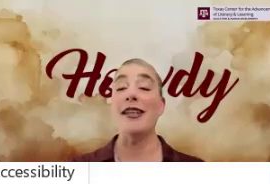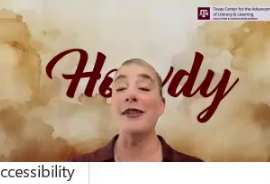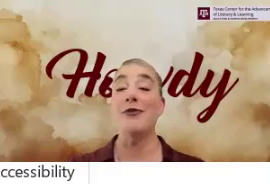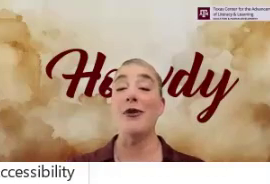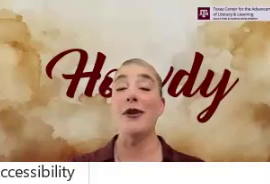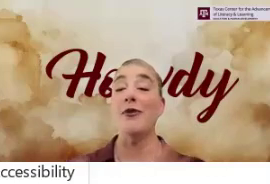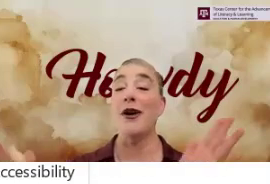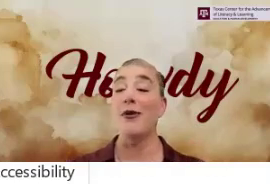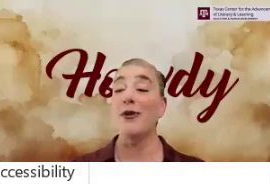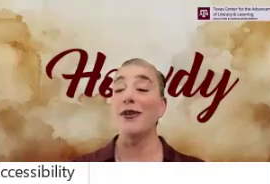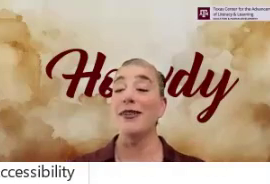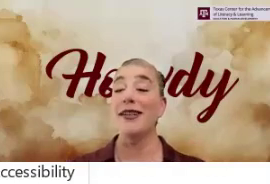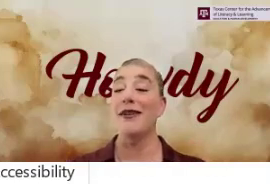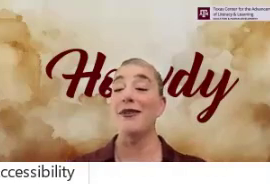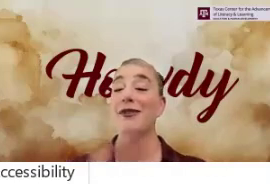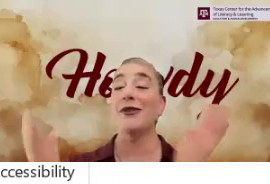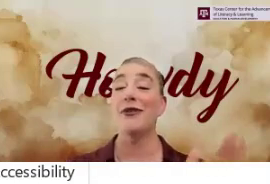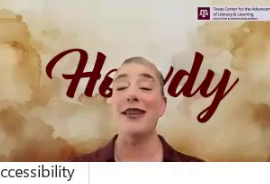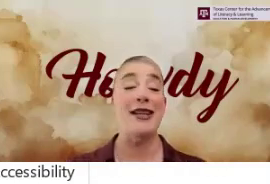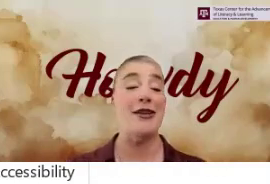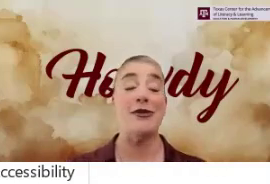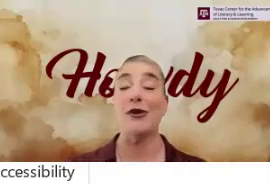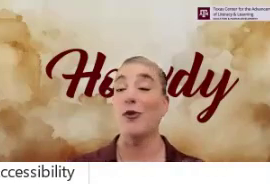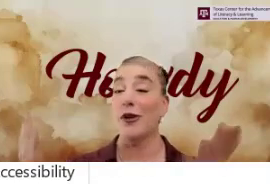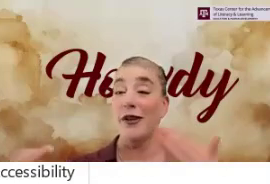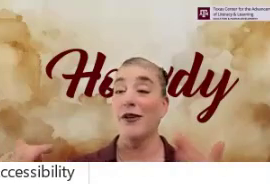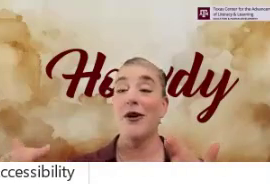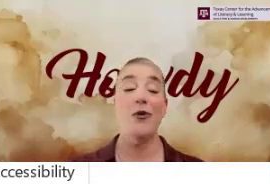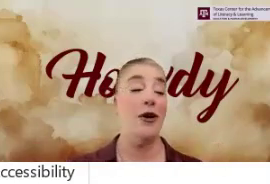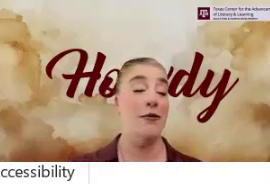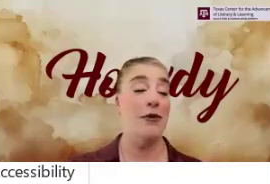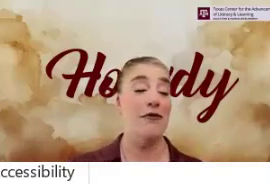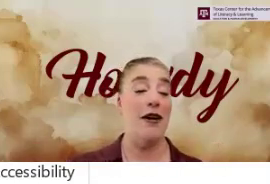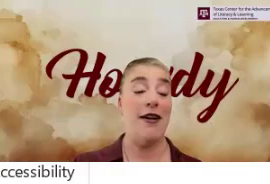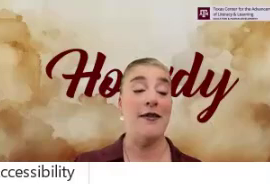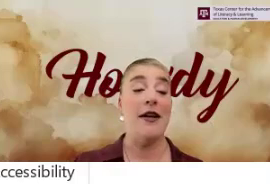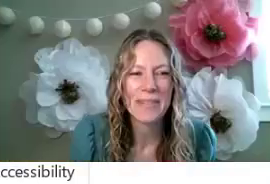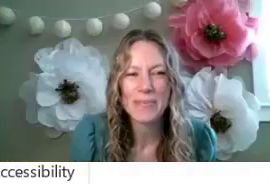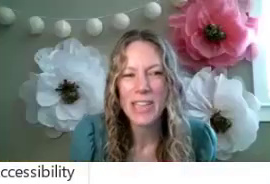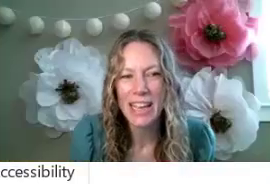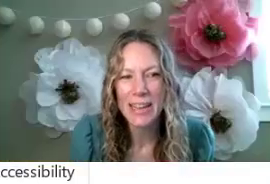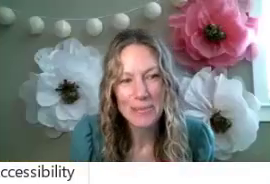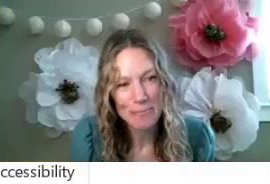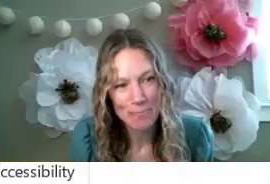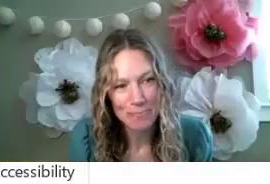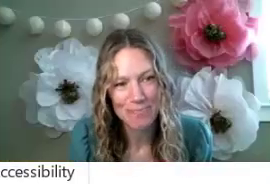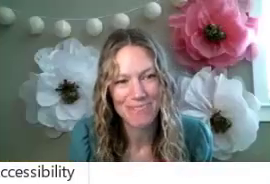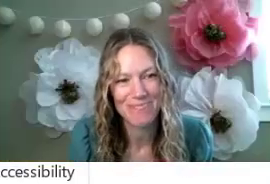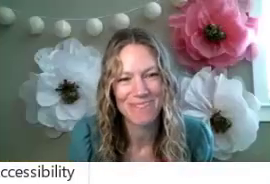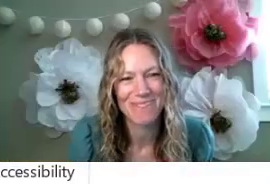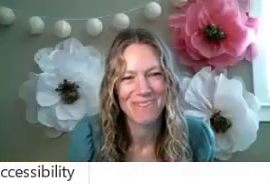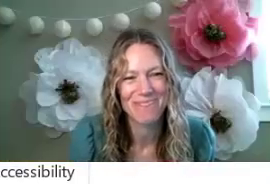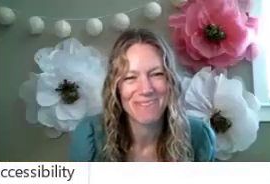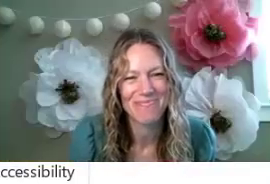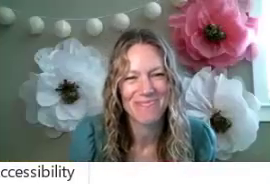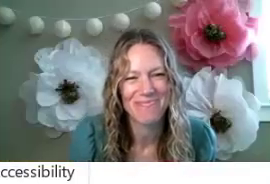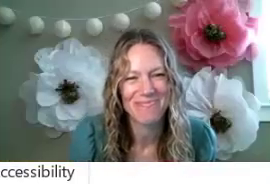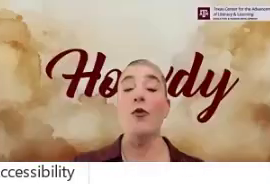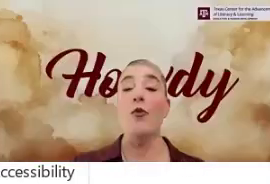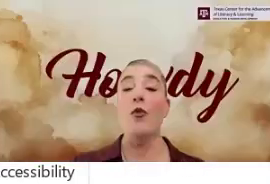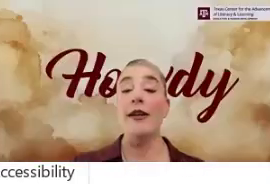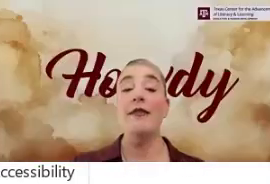Well, Maxine wrote it. We all wrote it together. So thank you. So we're gonna move on. Did it. Check.